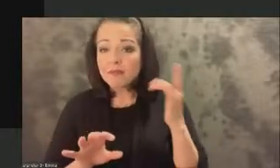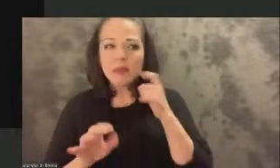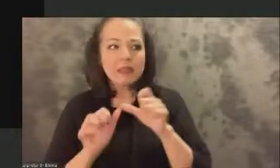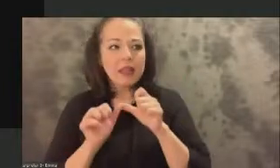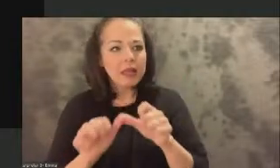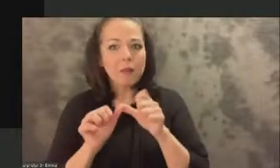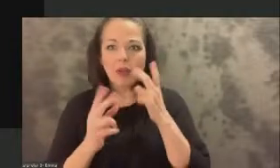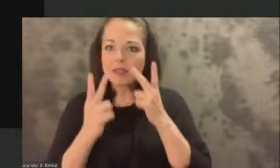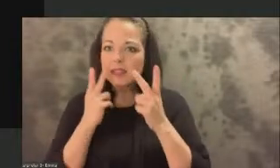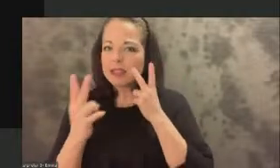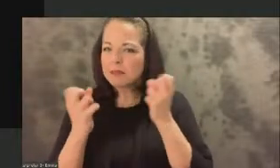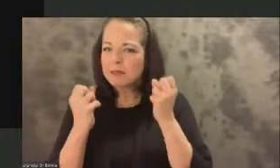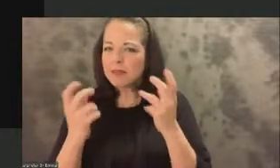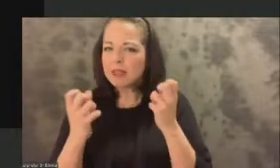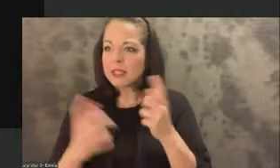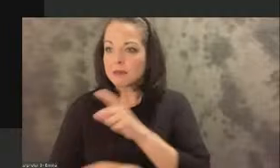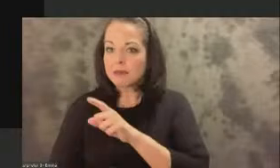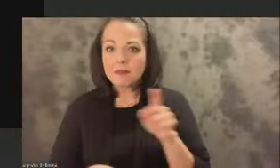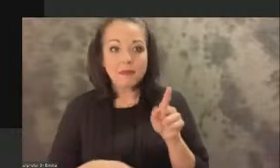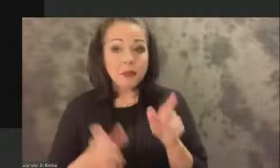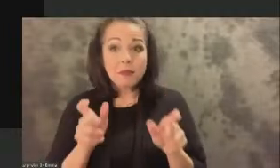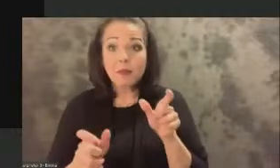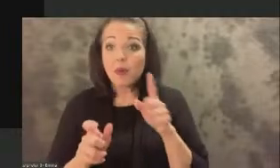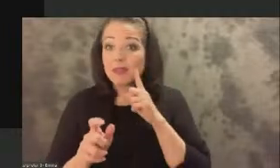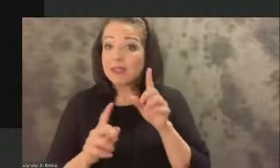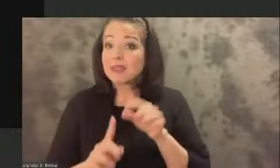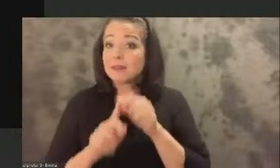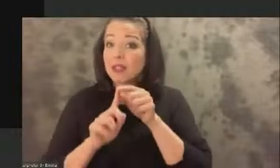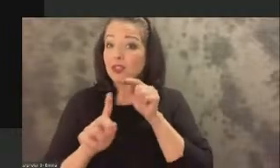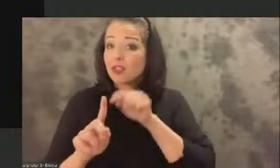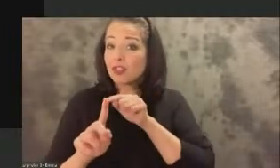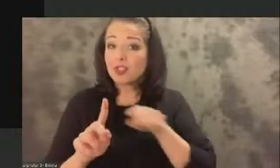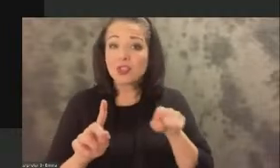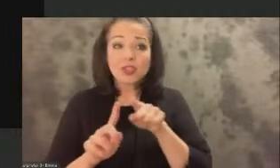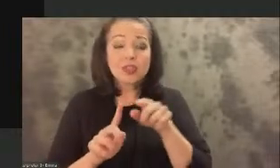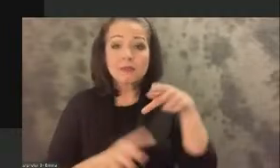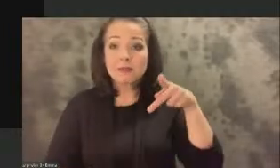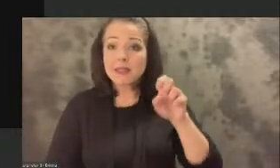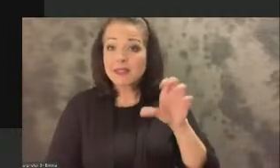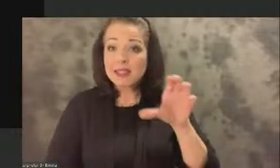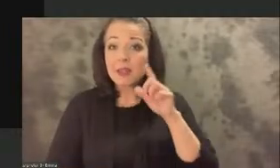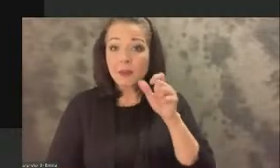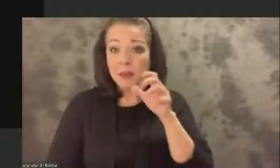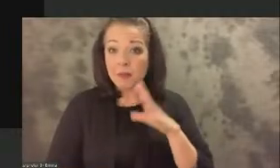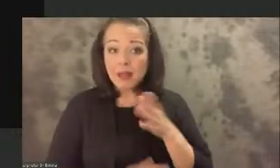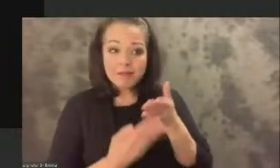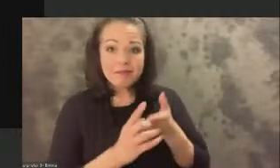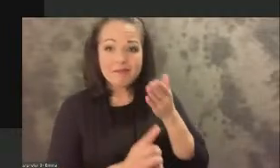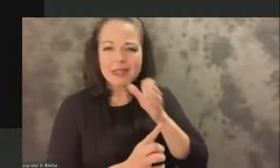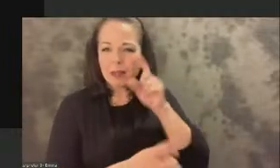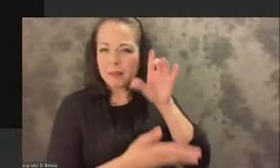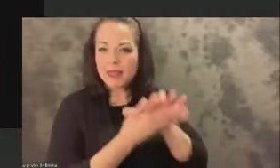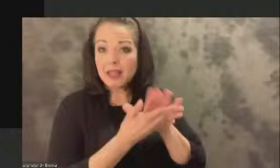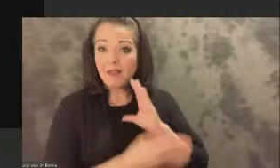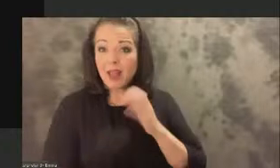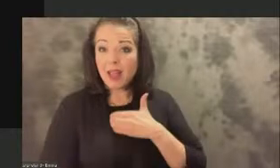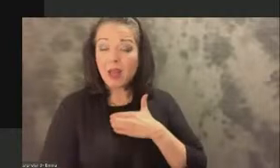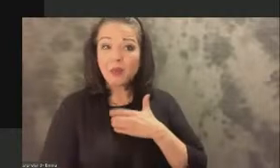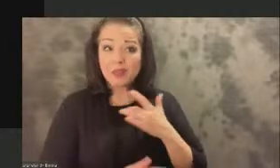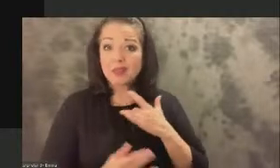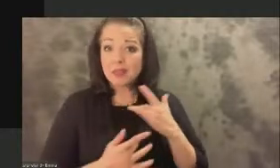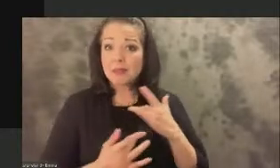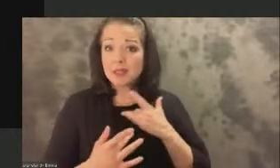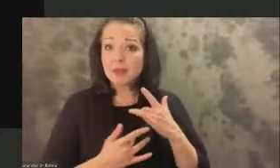many people, especially women and women of color, not being believed that our symptoms from